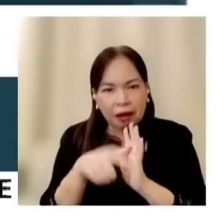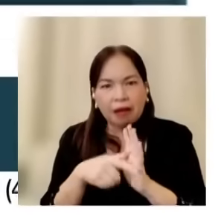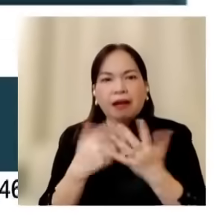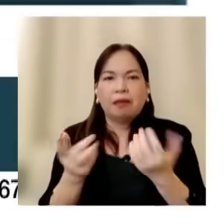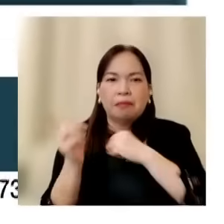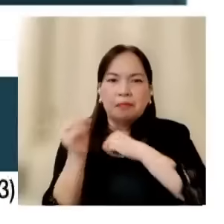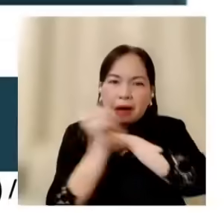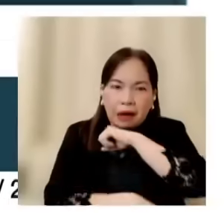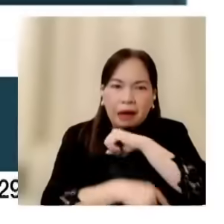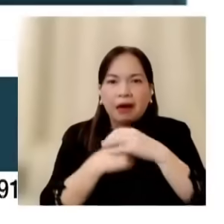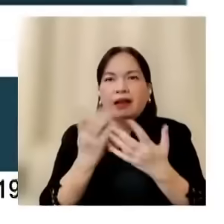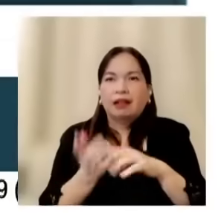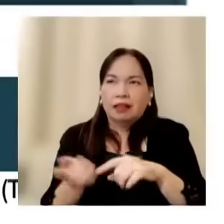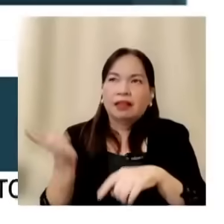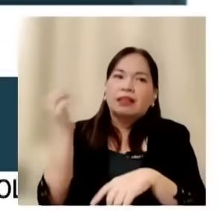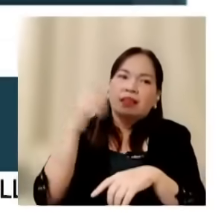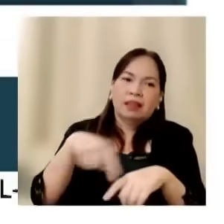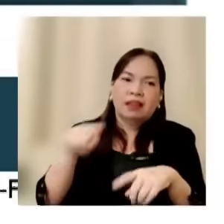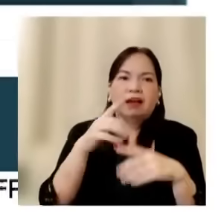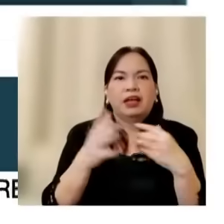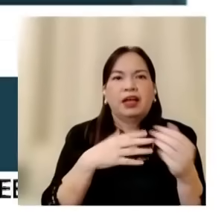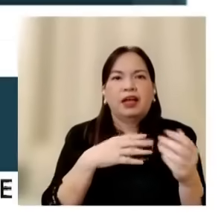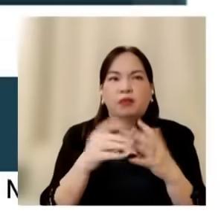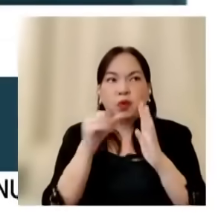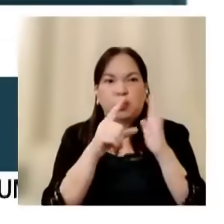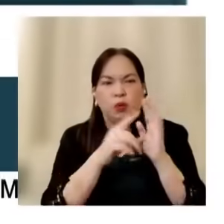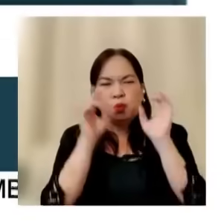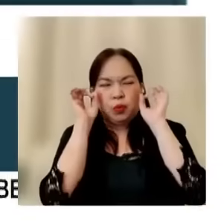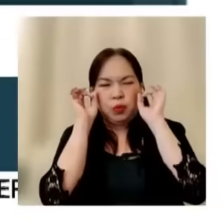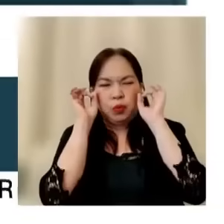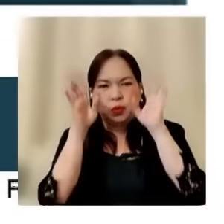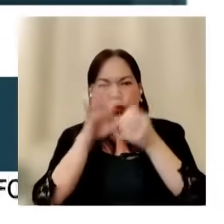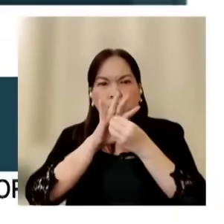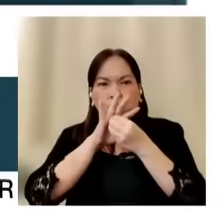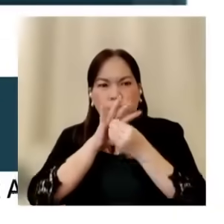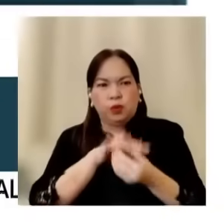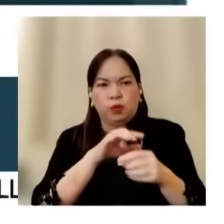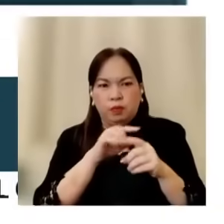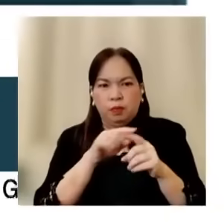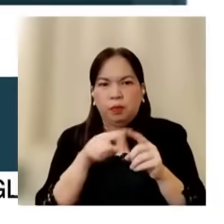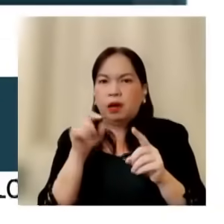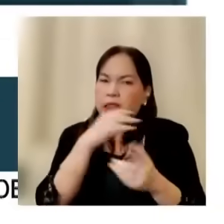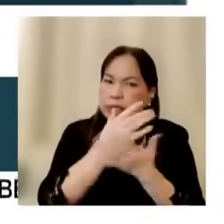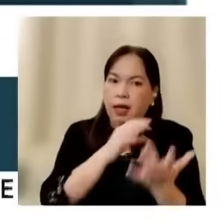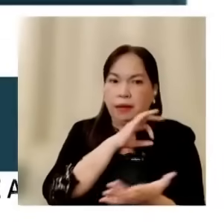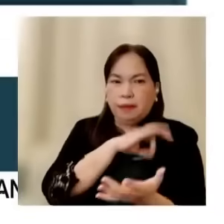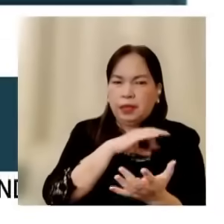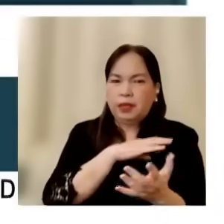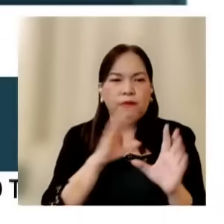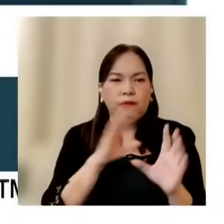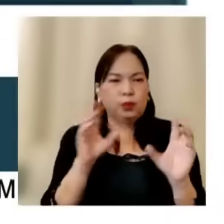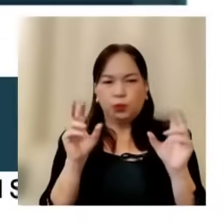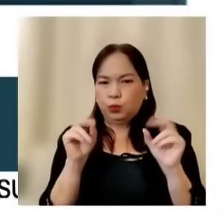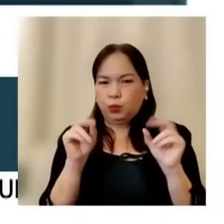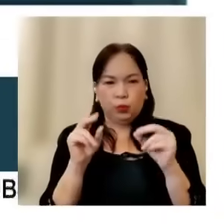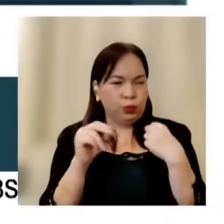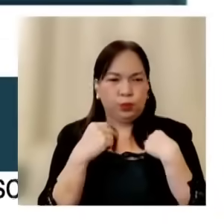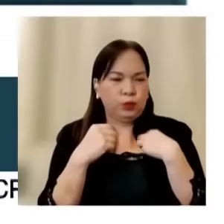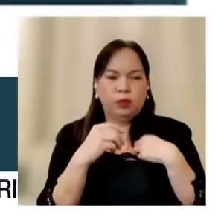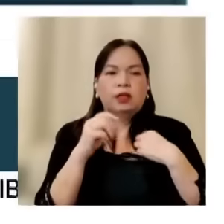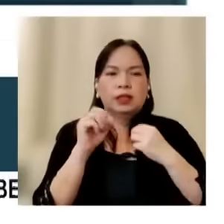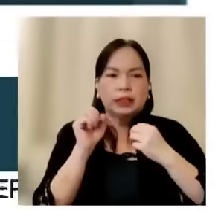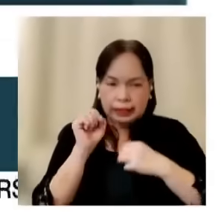never mind if the laws are repressive as long as it is useful sometimes to our interest. We have to be more long-term, and that's